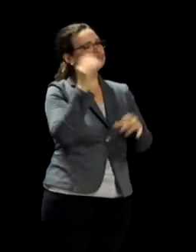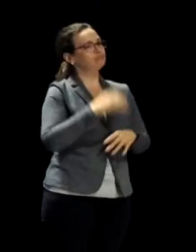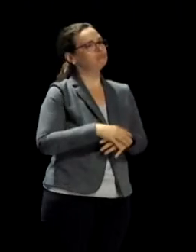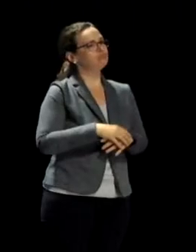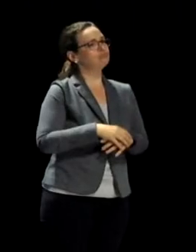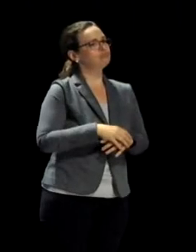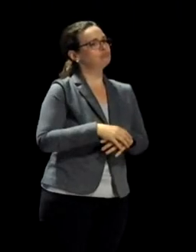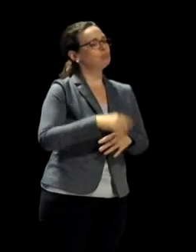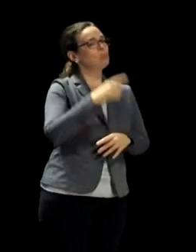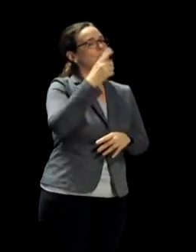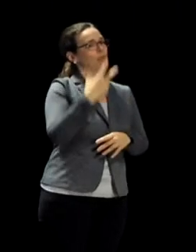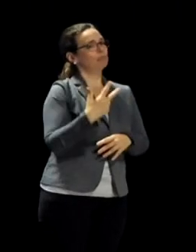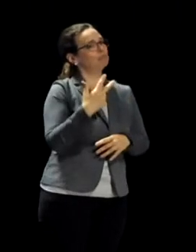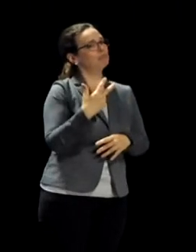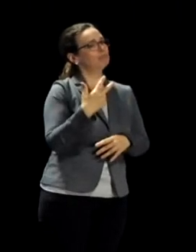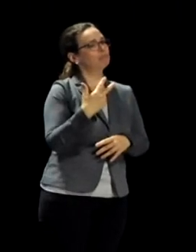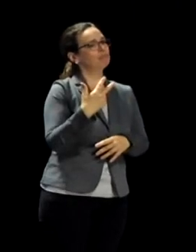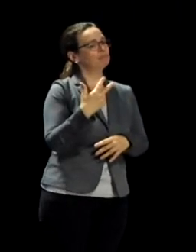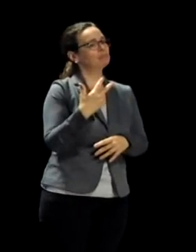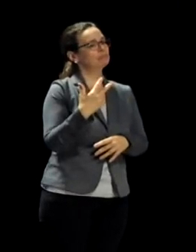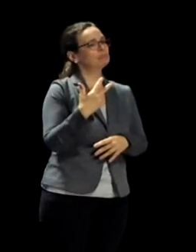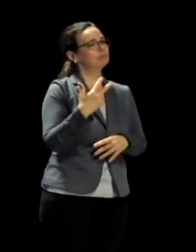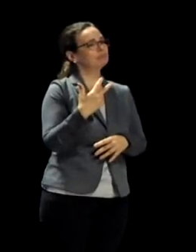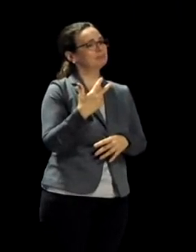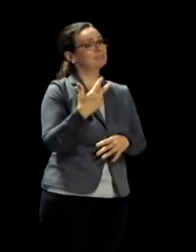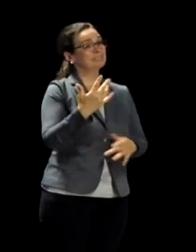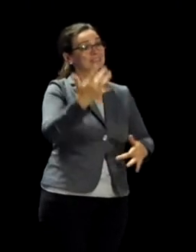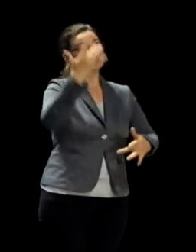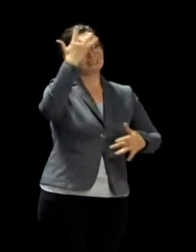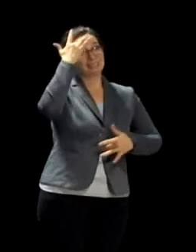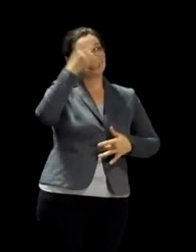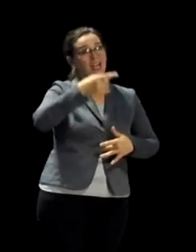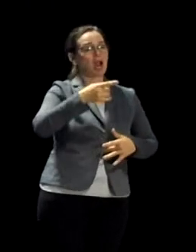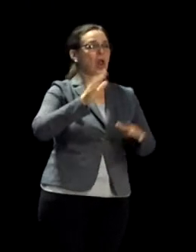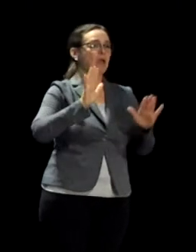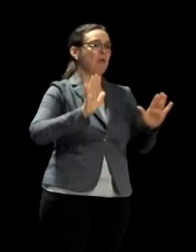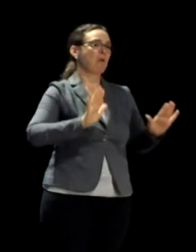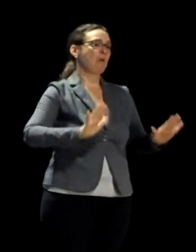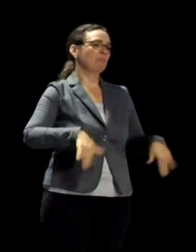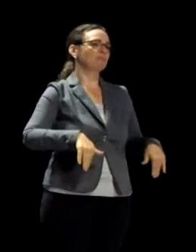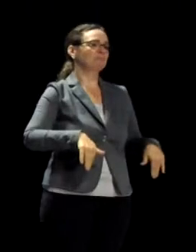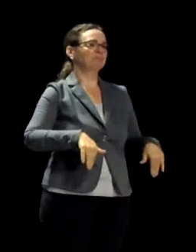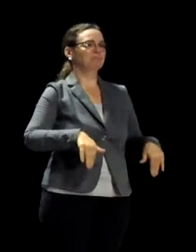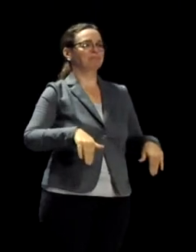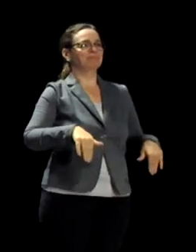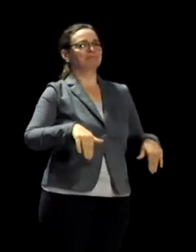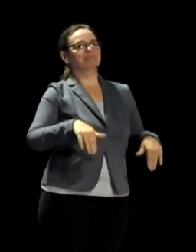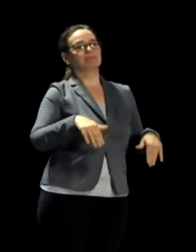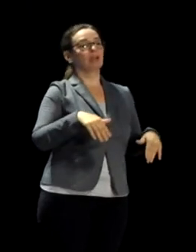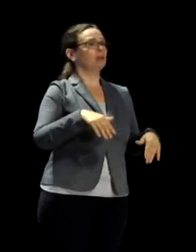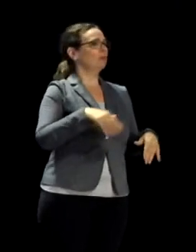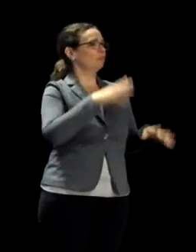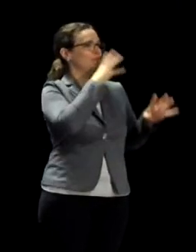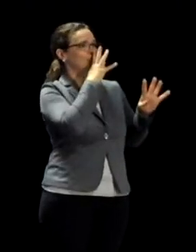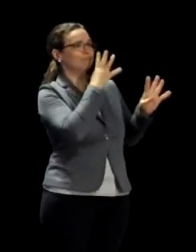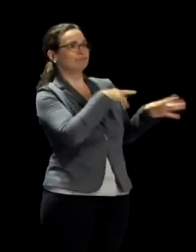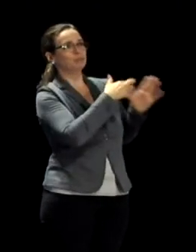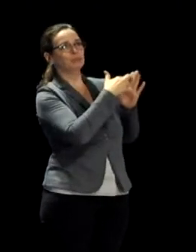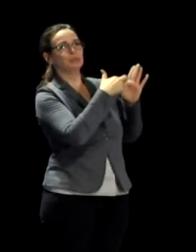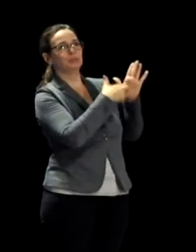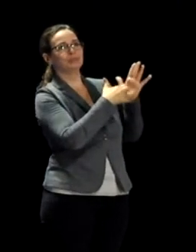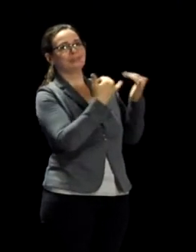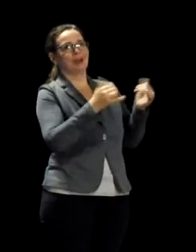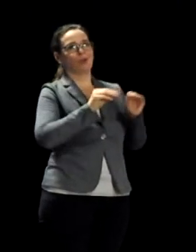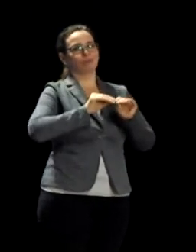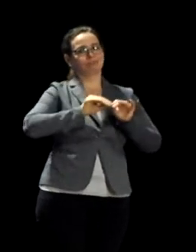now spreading it to their family members. It could be a sibling, it could be a parent, it could be an aunt and uncle, and that's where the risk comes